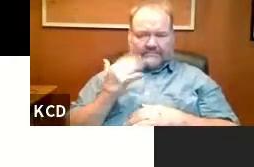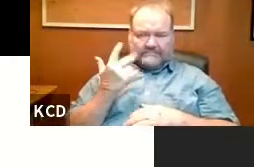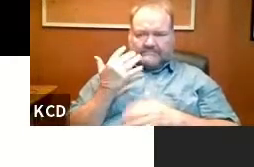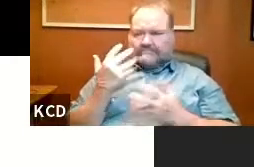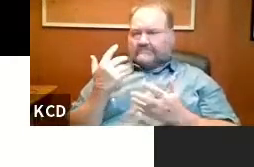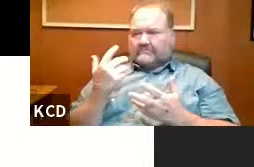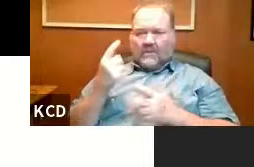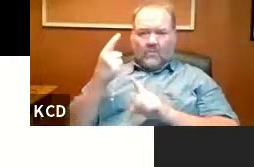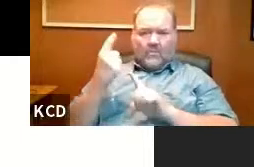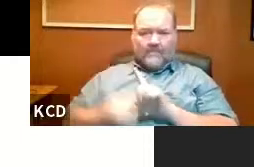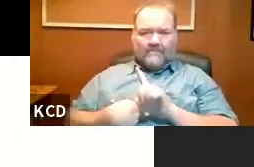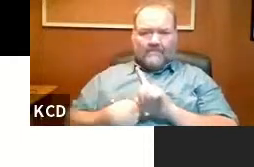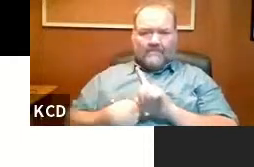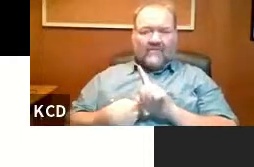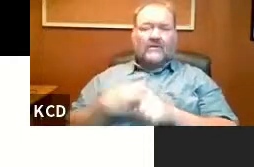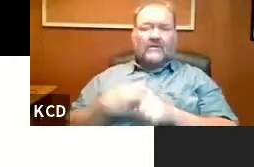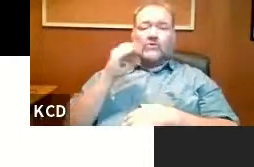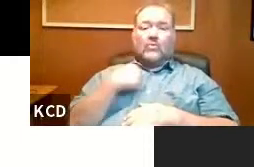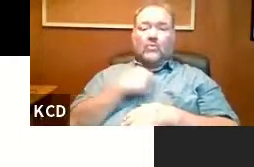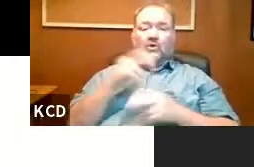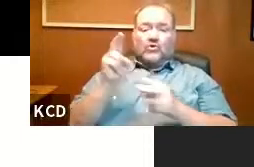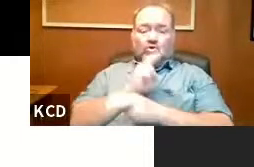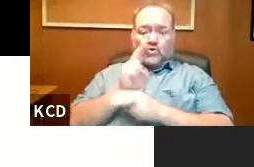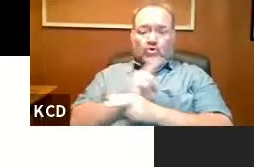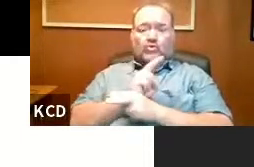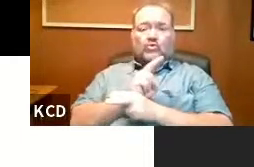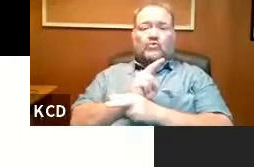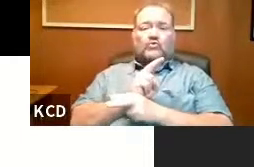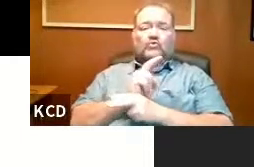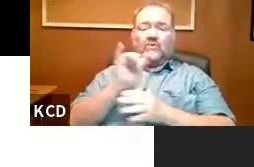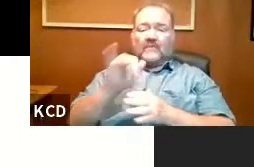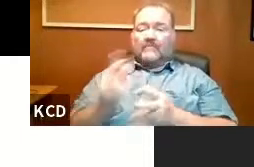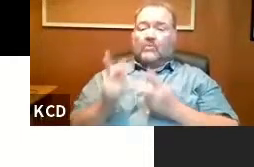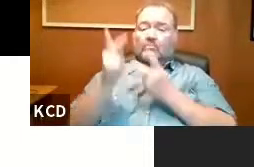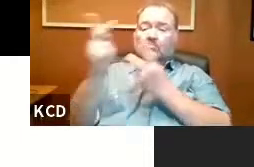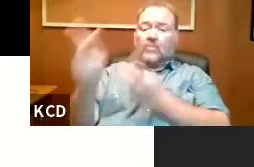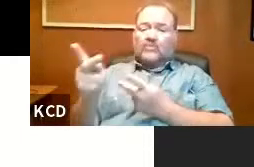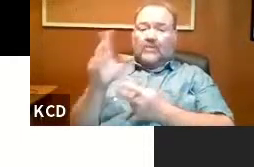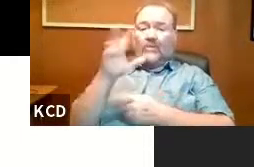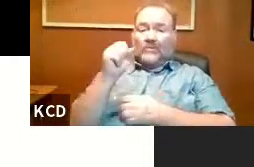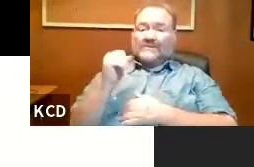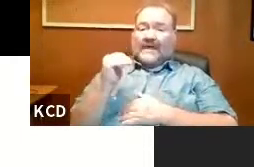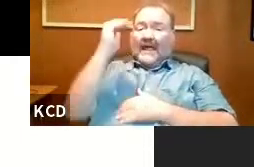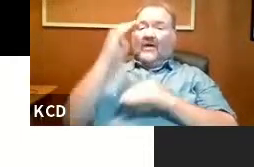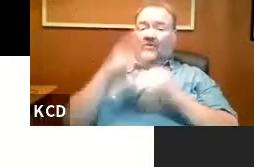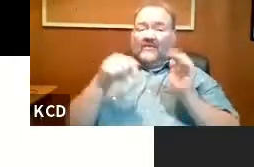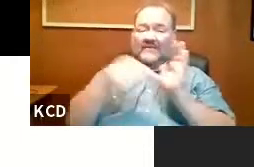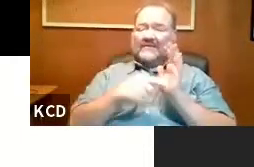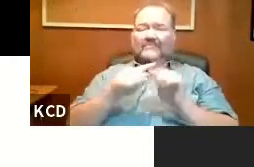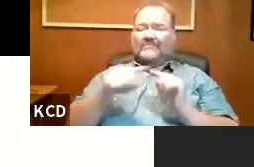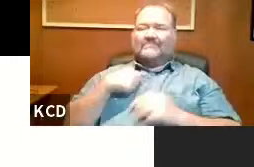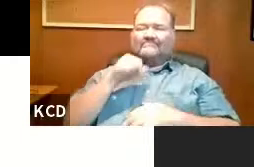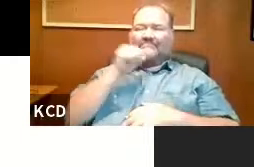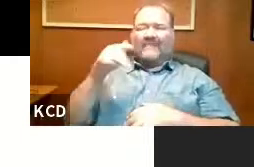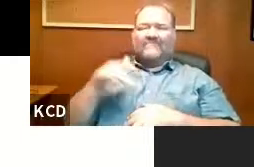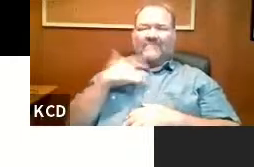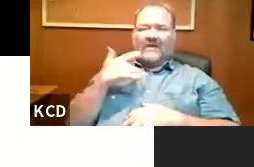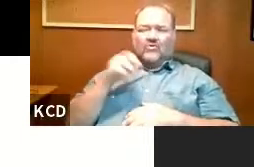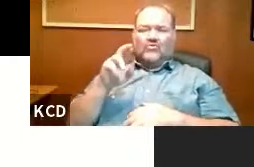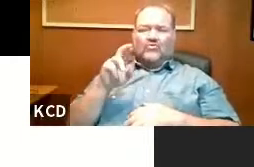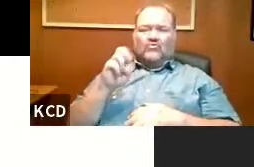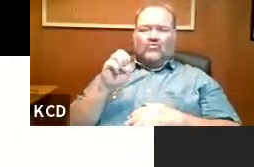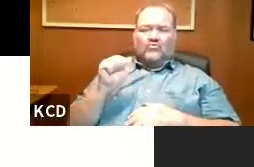almost month. So we used the proposal was actually a little bit higher than this, but we didn't feel it was